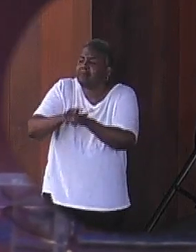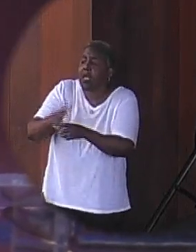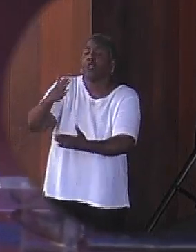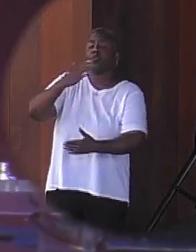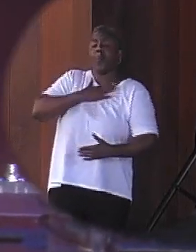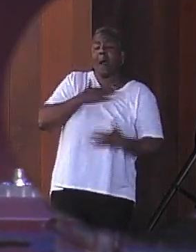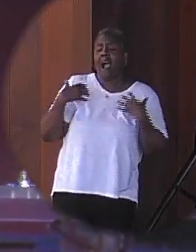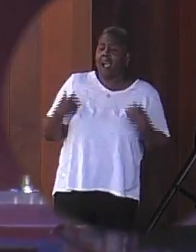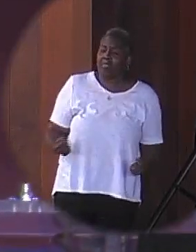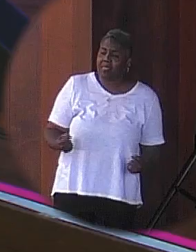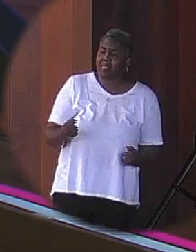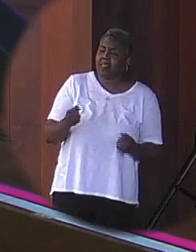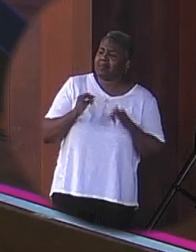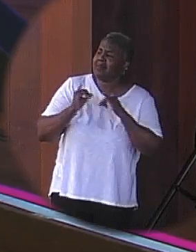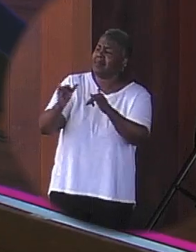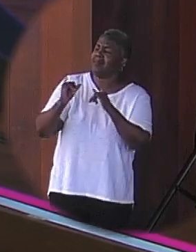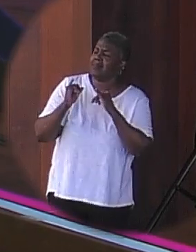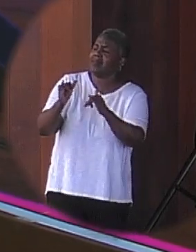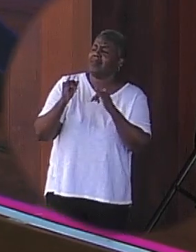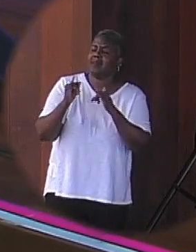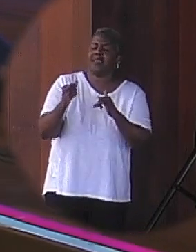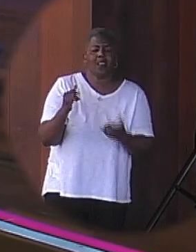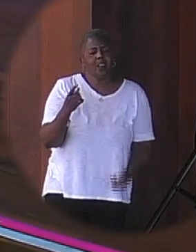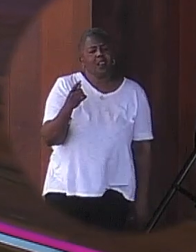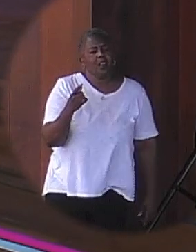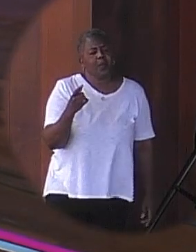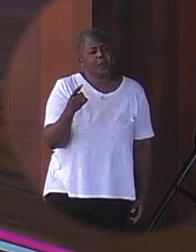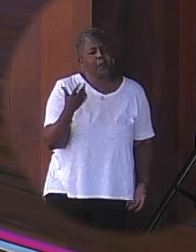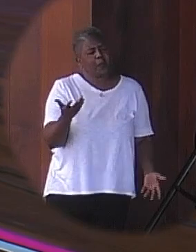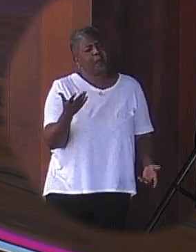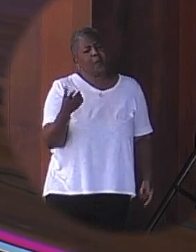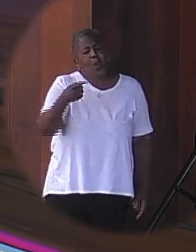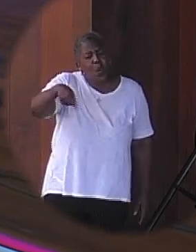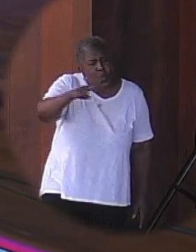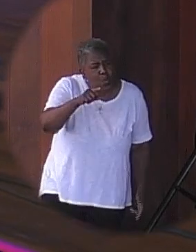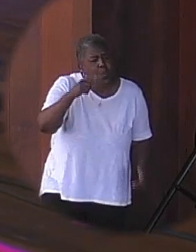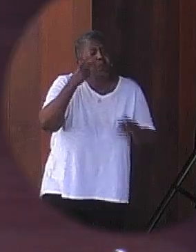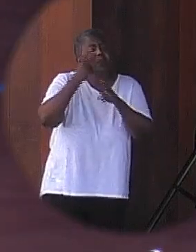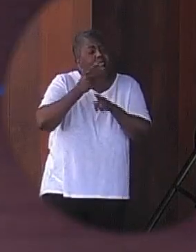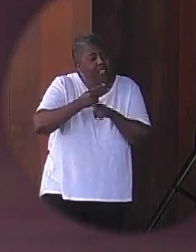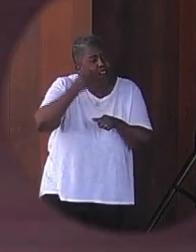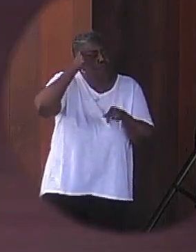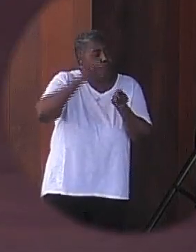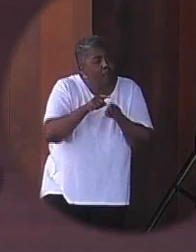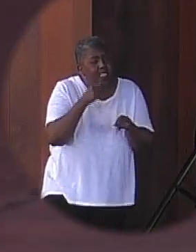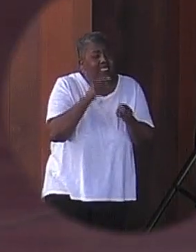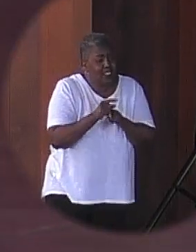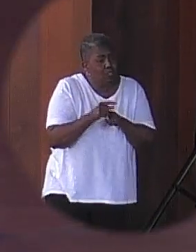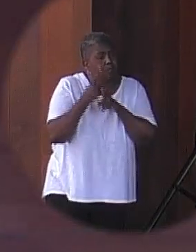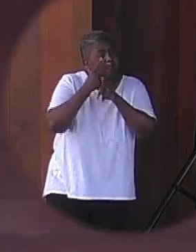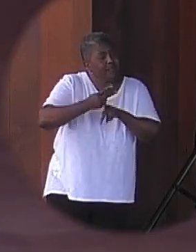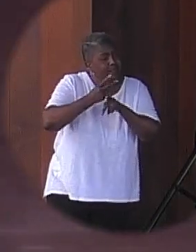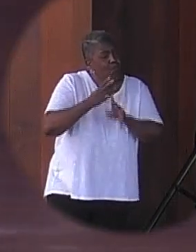to my well-being. Are you your brother and your sister's